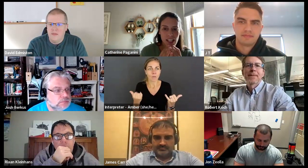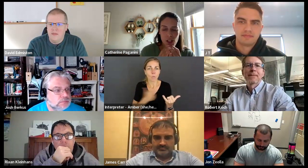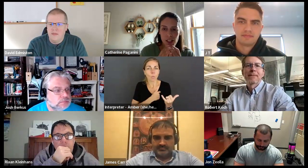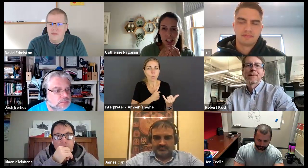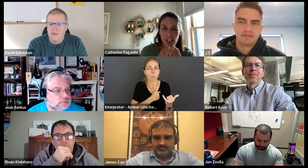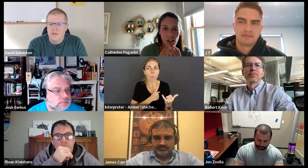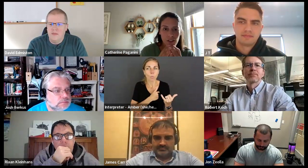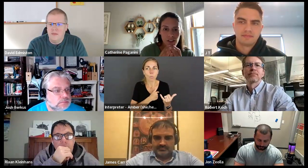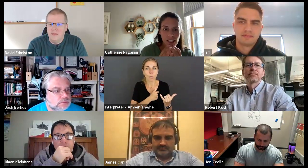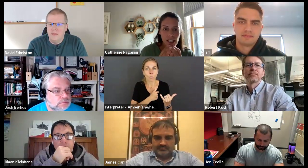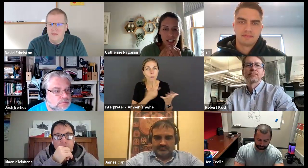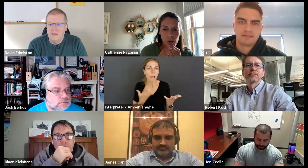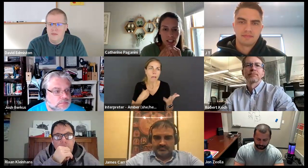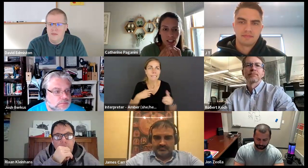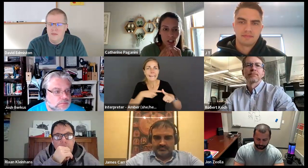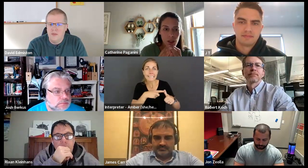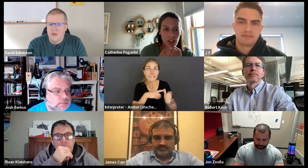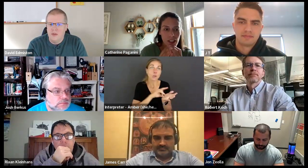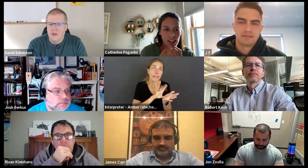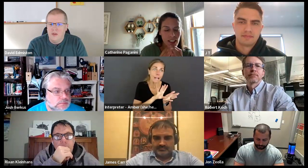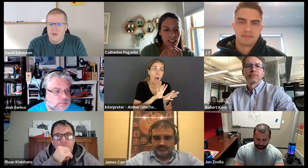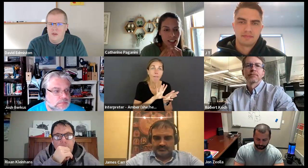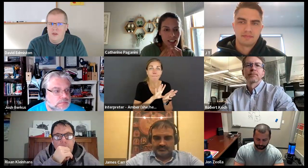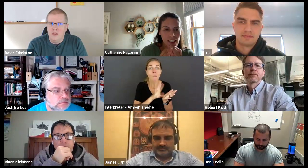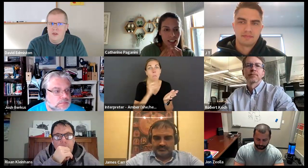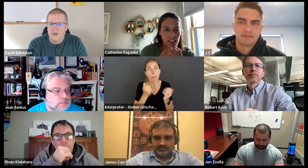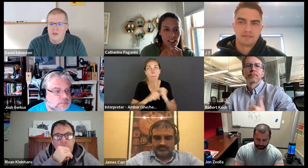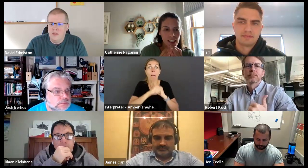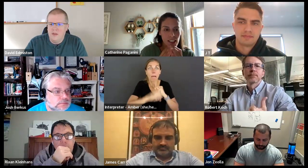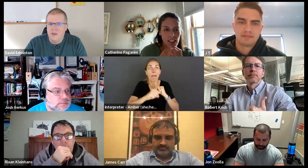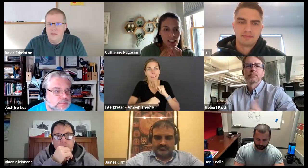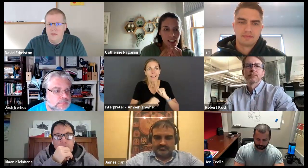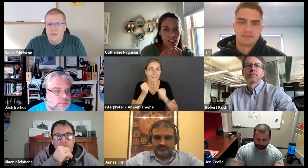with the initial kickoff. I think it was a little slower.